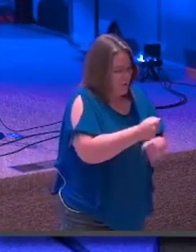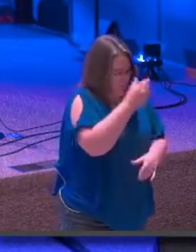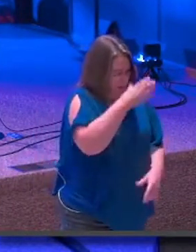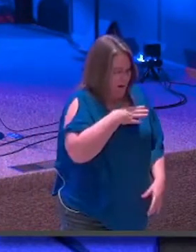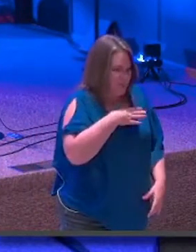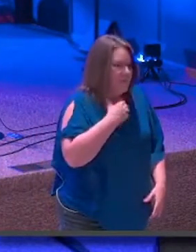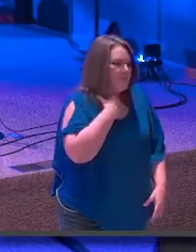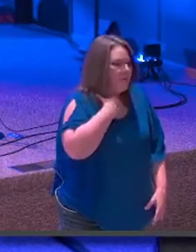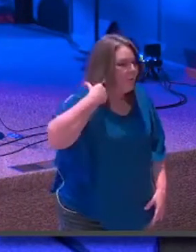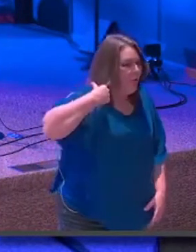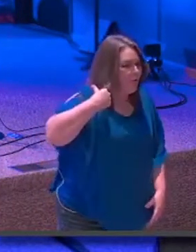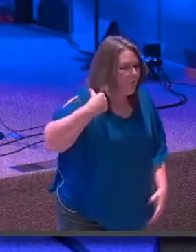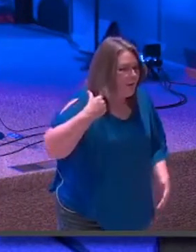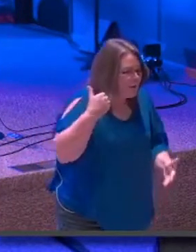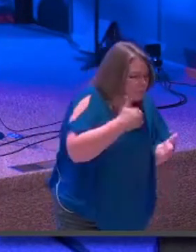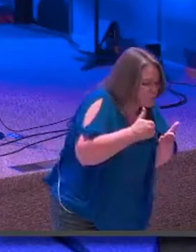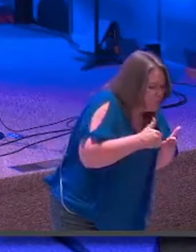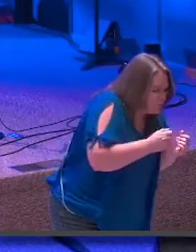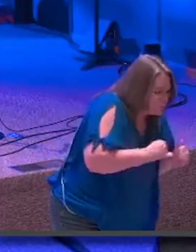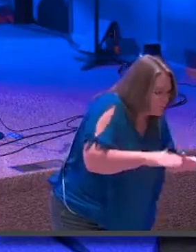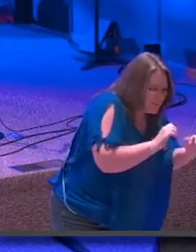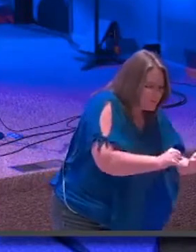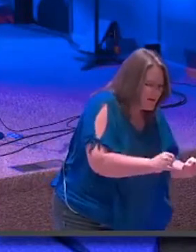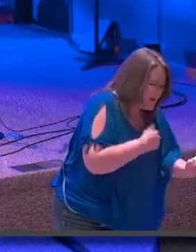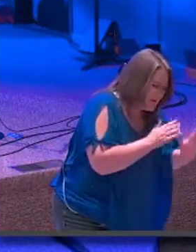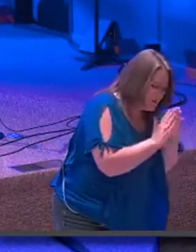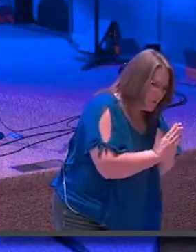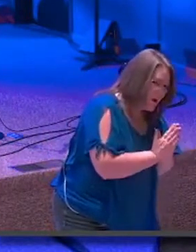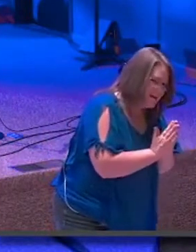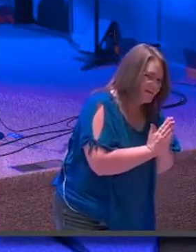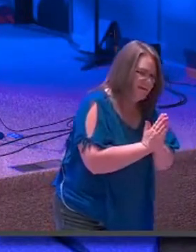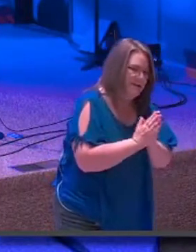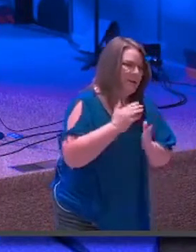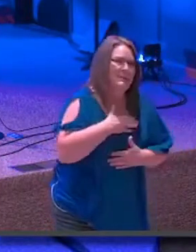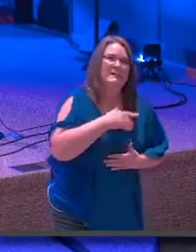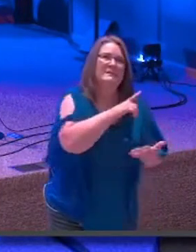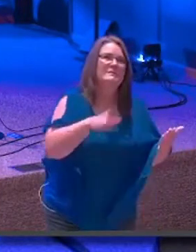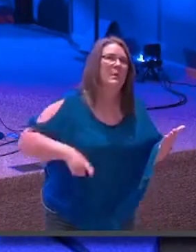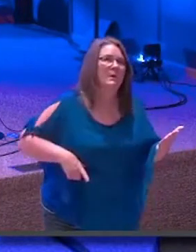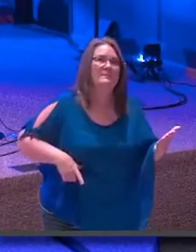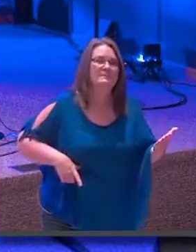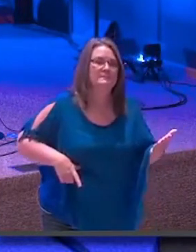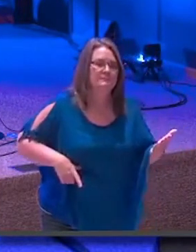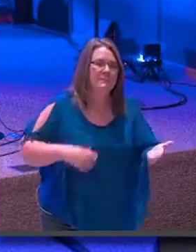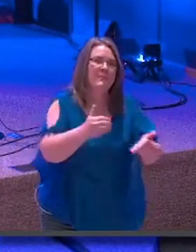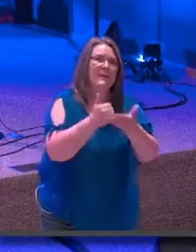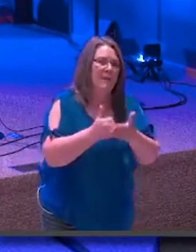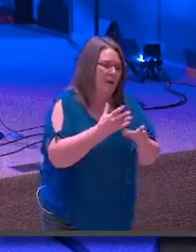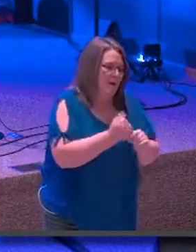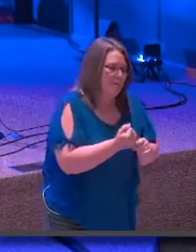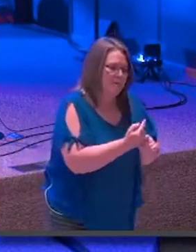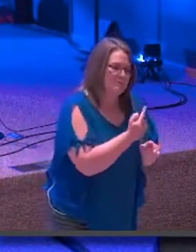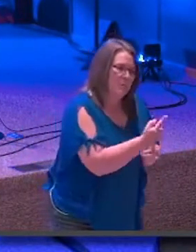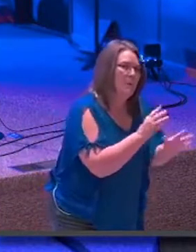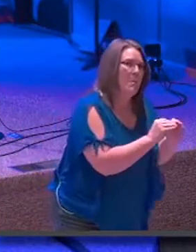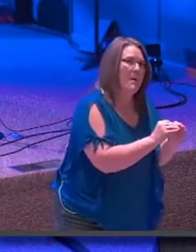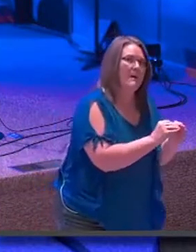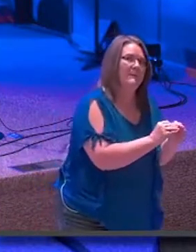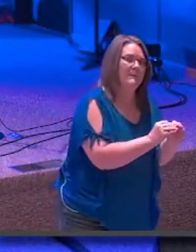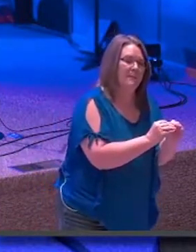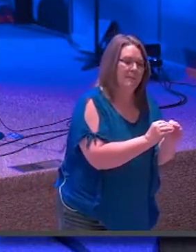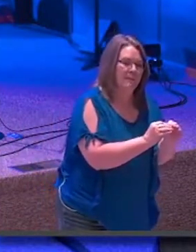possible. And I was praying, please, Lord, help me get just one more. And once